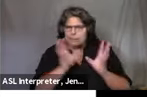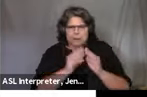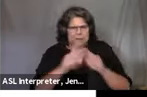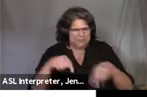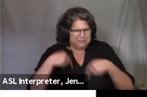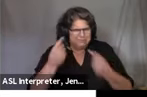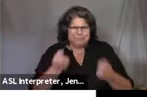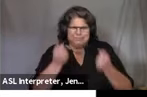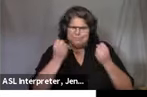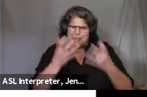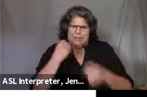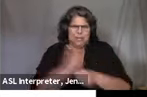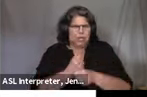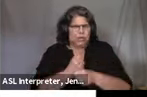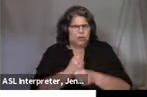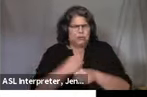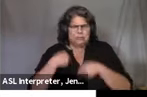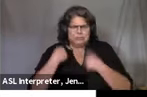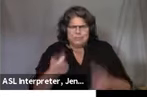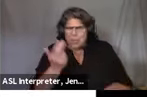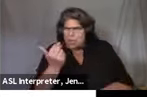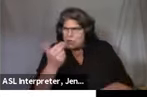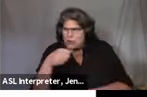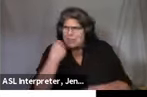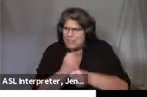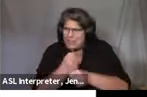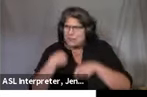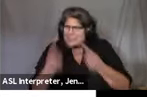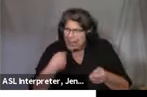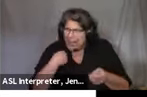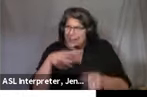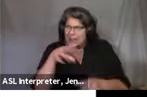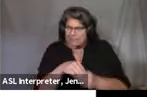years, 13 years since I've been involved.